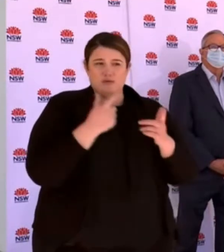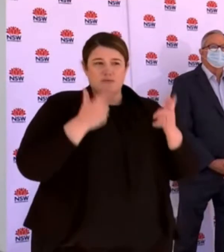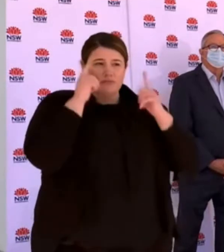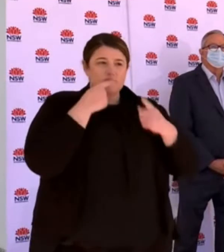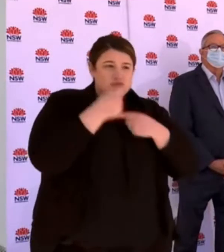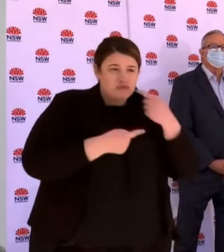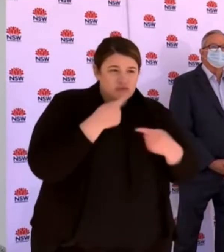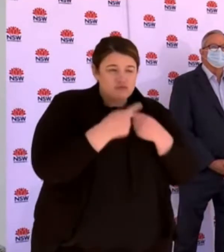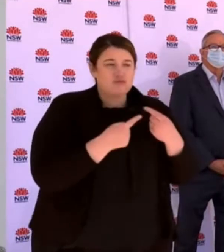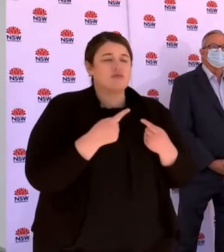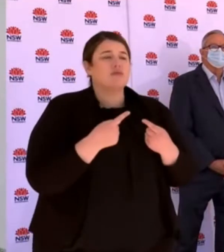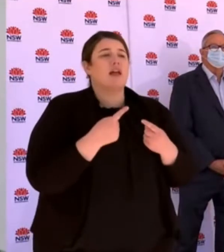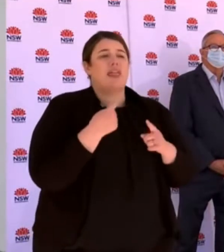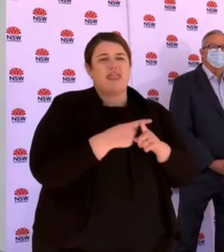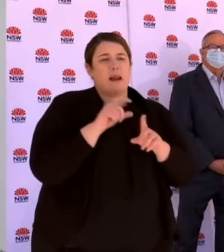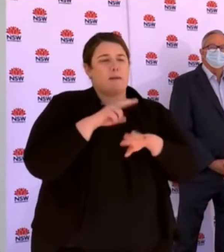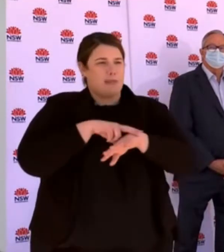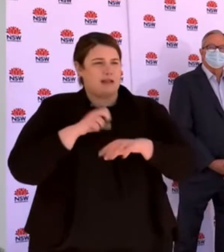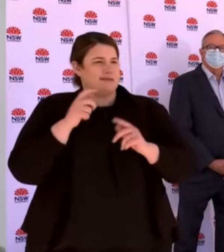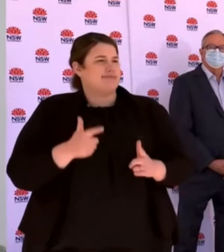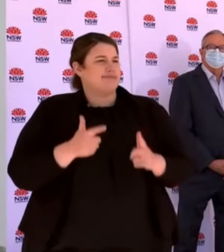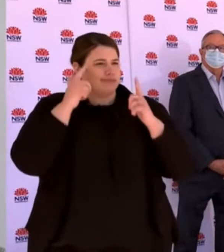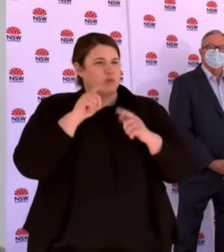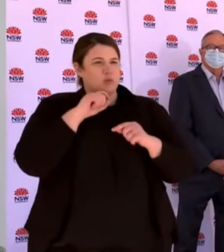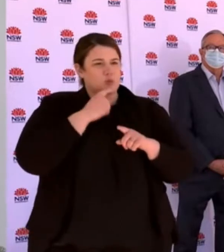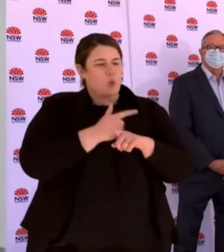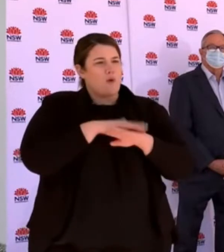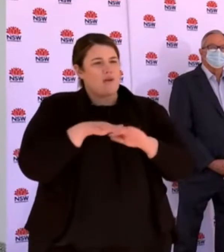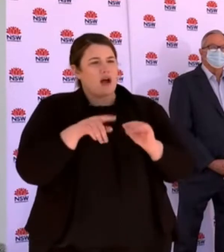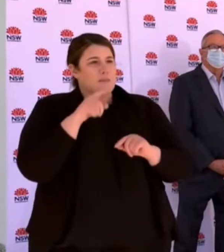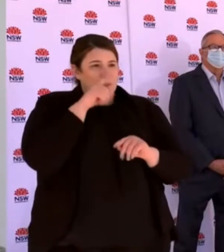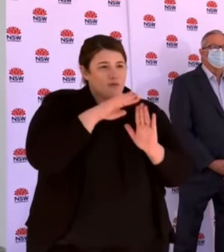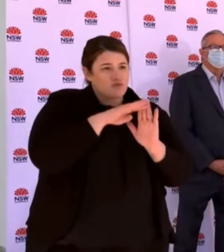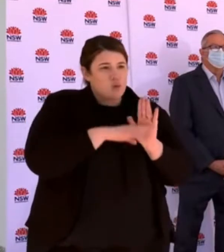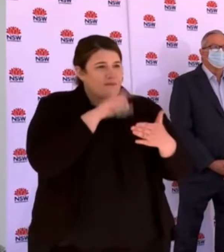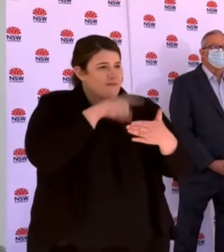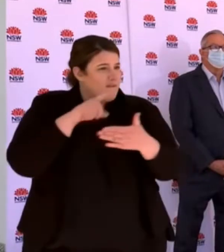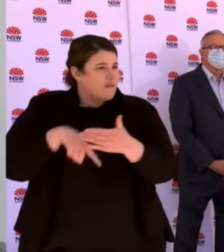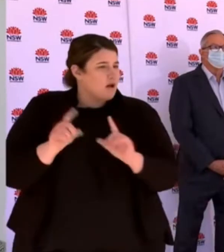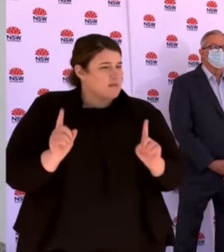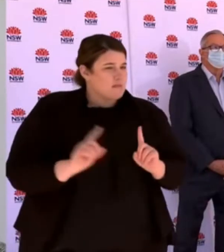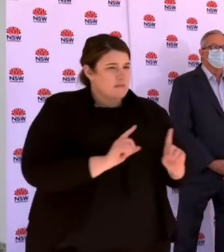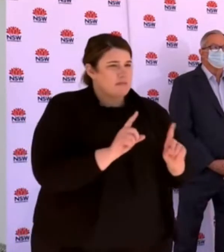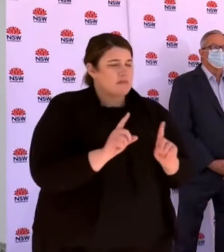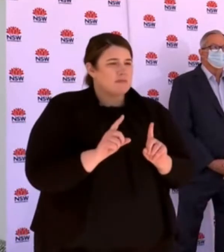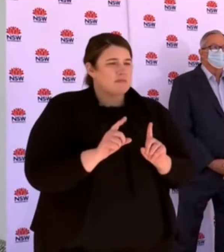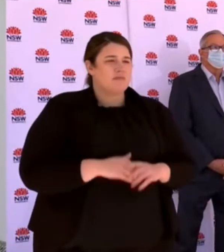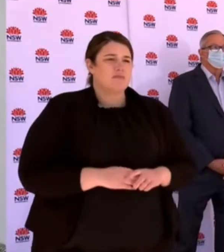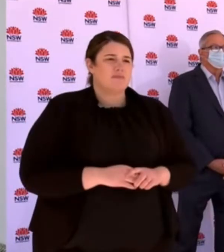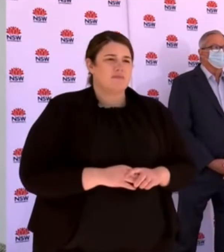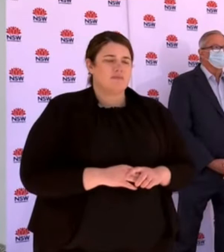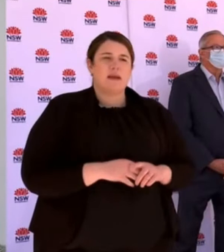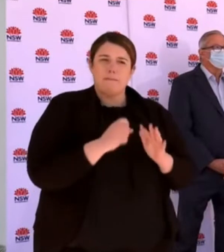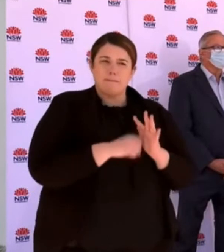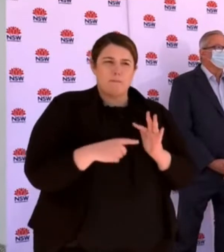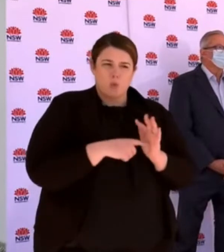her update and then Deputy Commissioner Worboy will say a few words on compliance and how important it is for all of us from a police perspective, but obviously